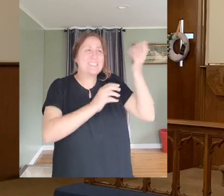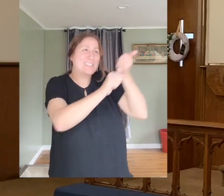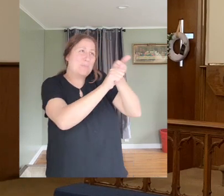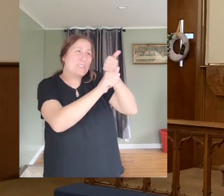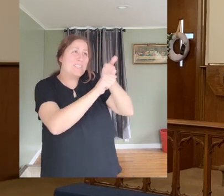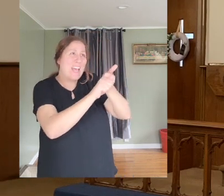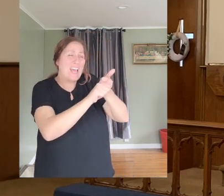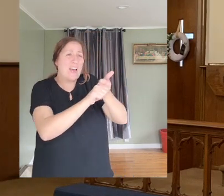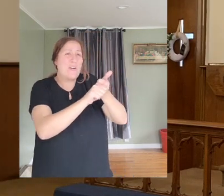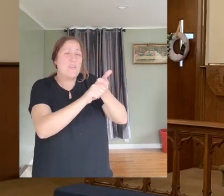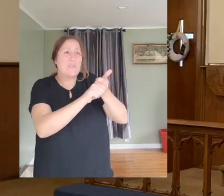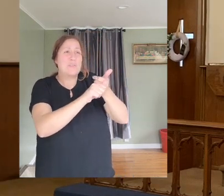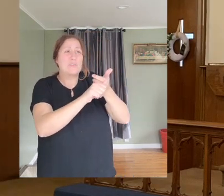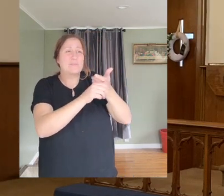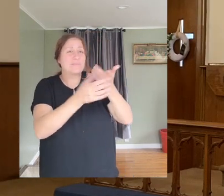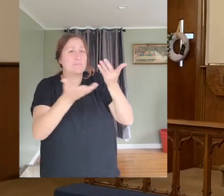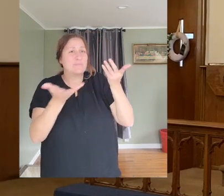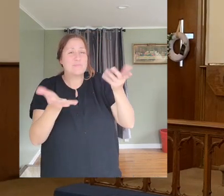death, crucified,